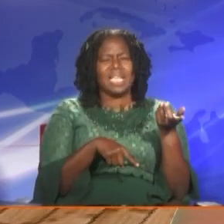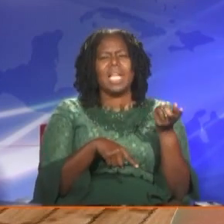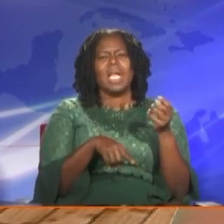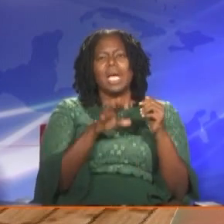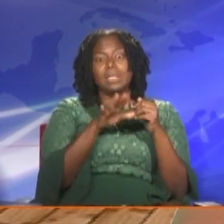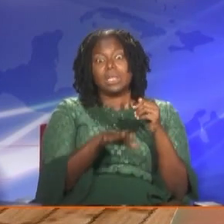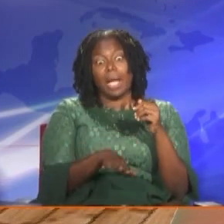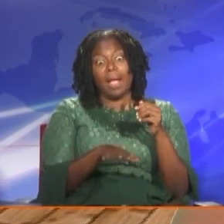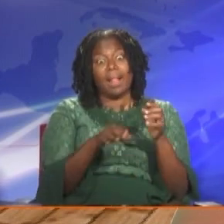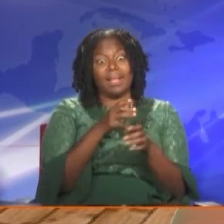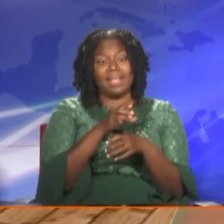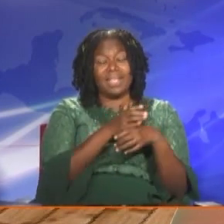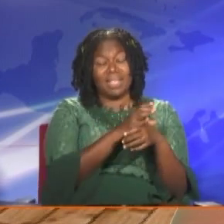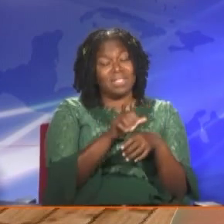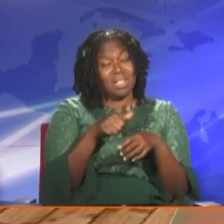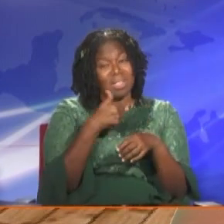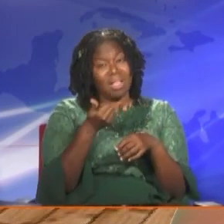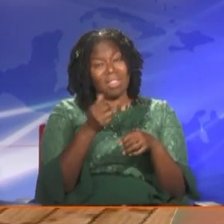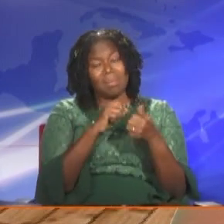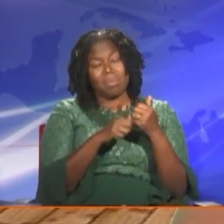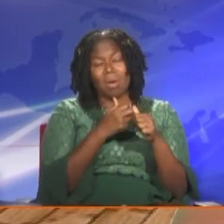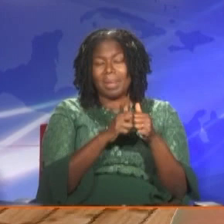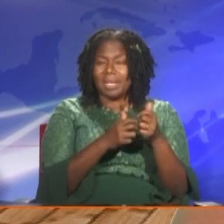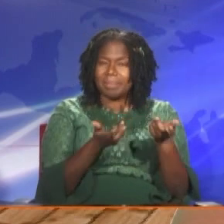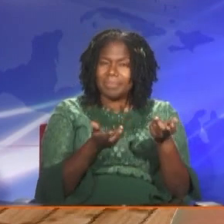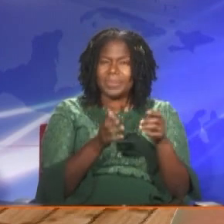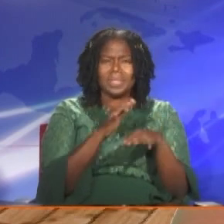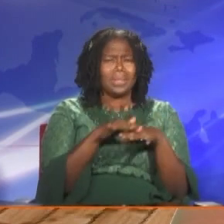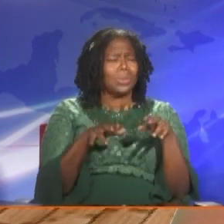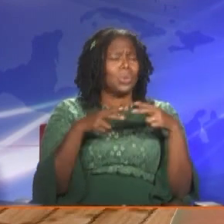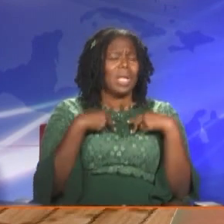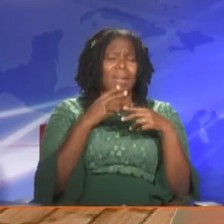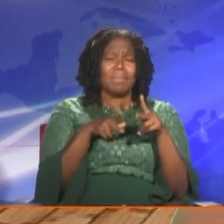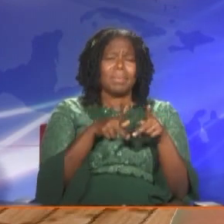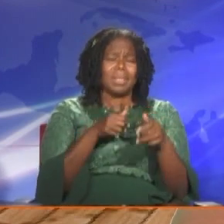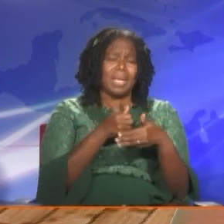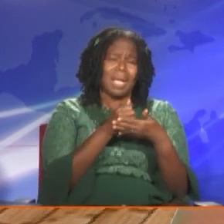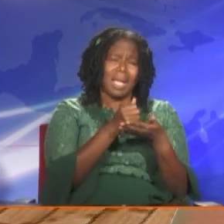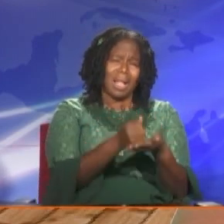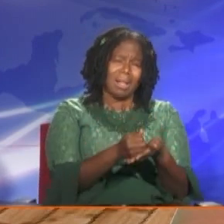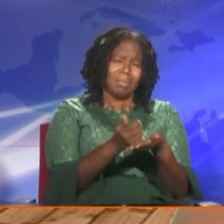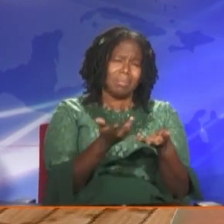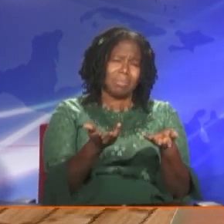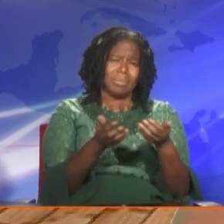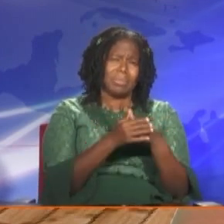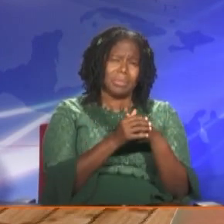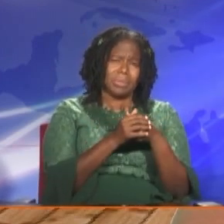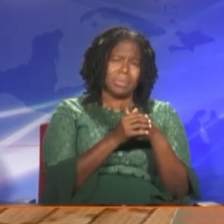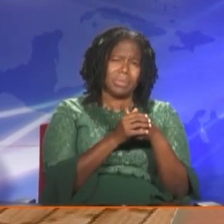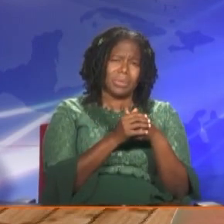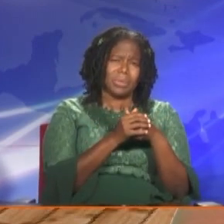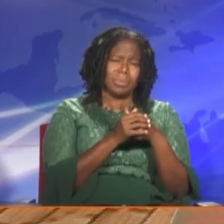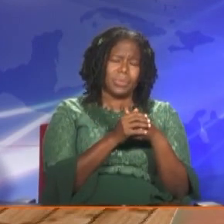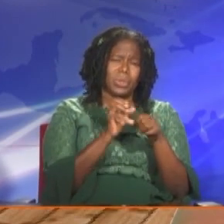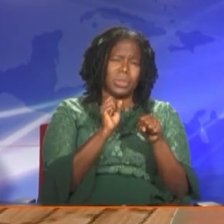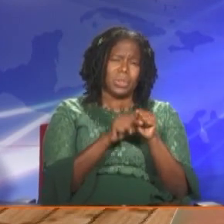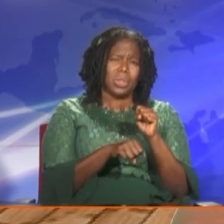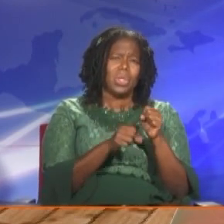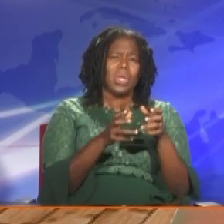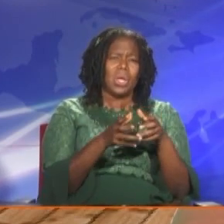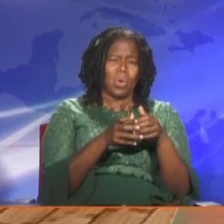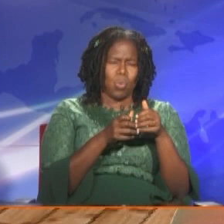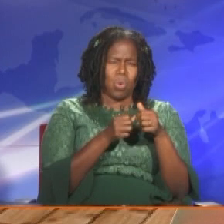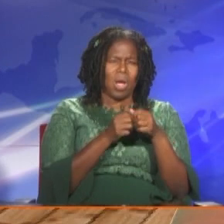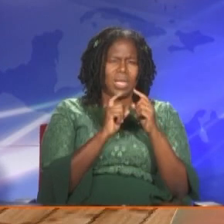another thing that, they don't have persons to help do that. So I just want to make that distinction. And